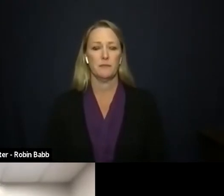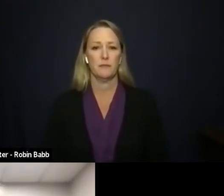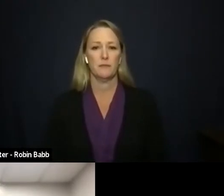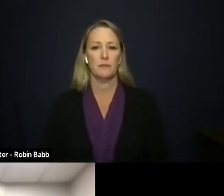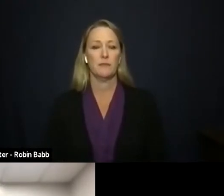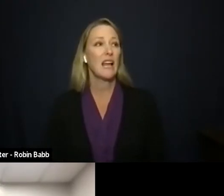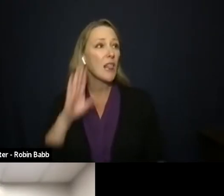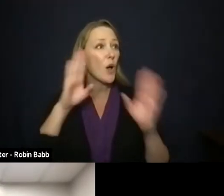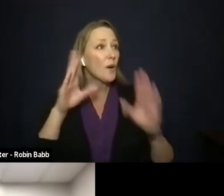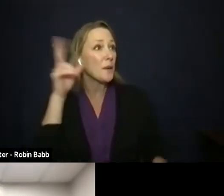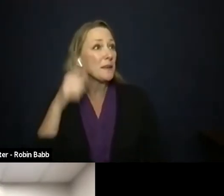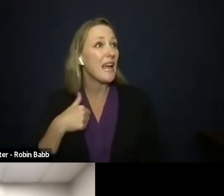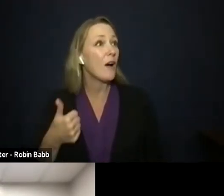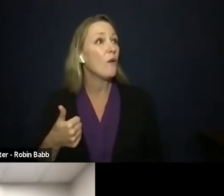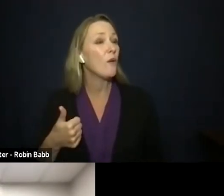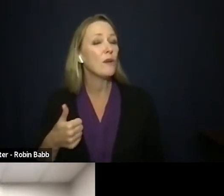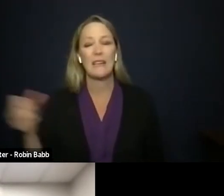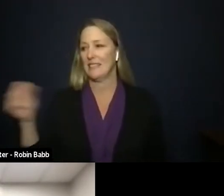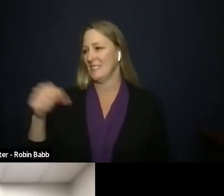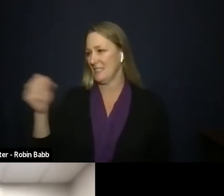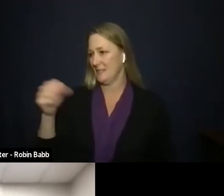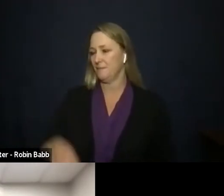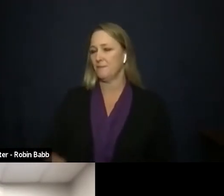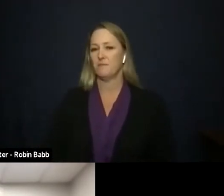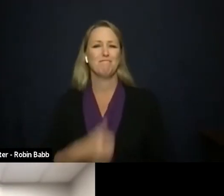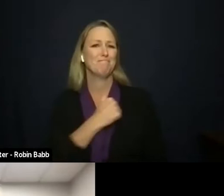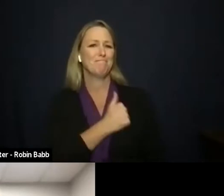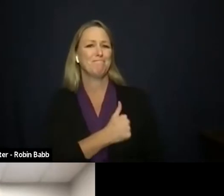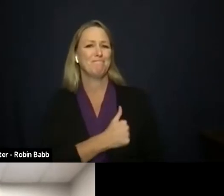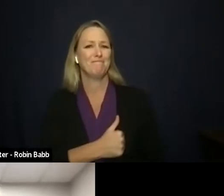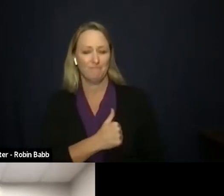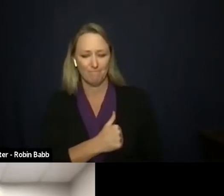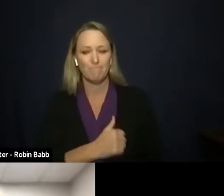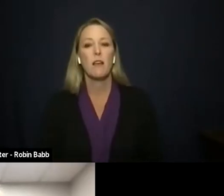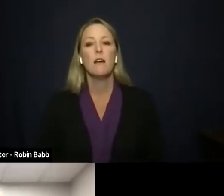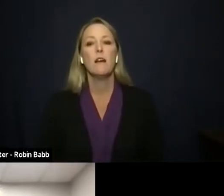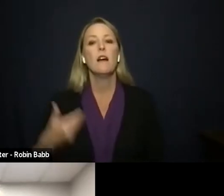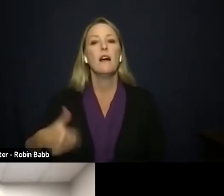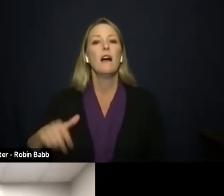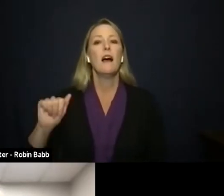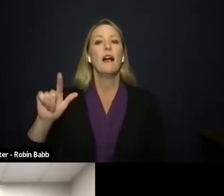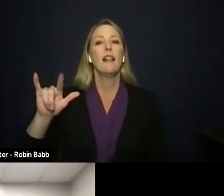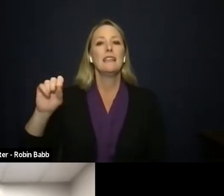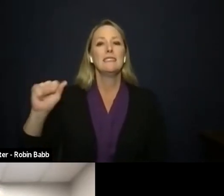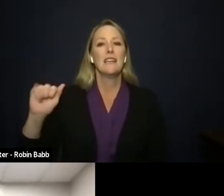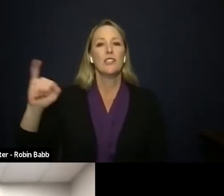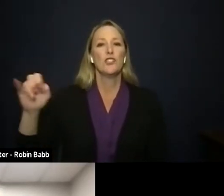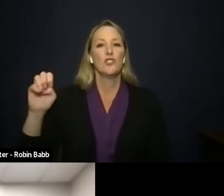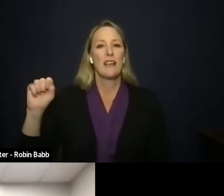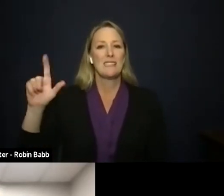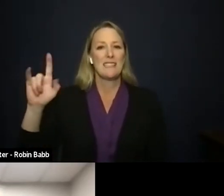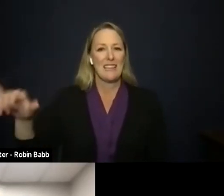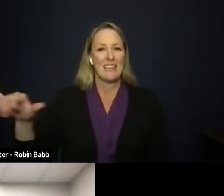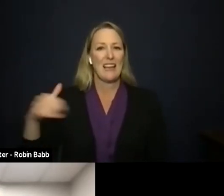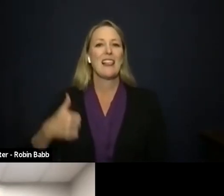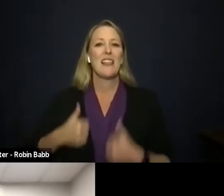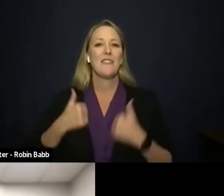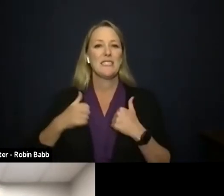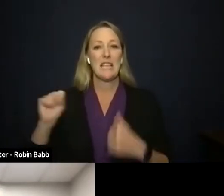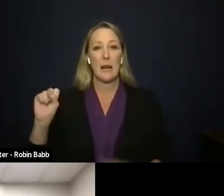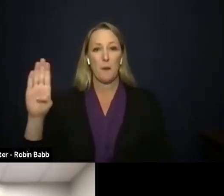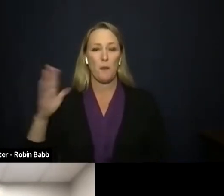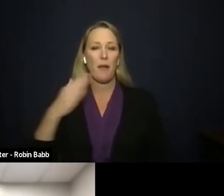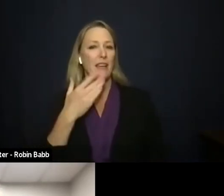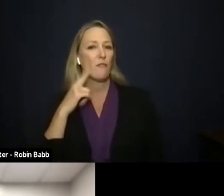hello can you hear me now yes i apologize my name is elisa justly i live in santa barbara and thank you for the